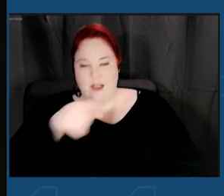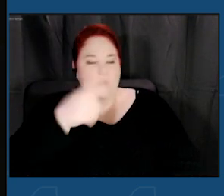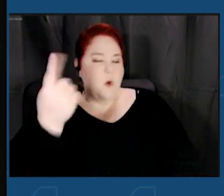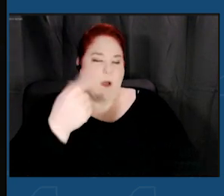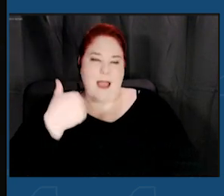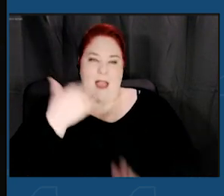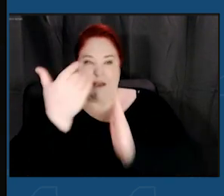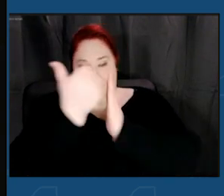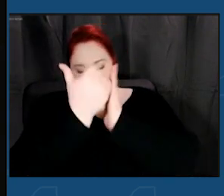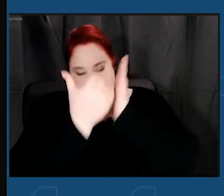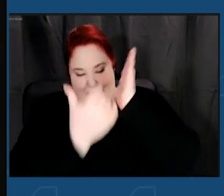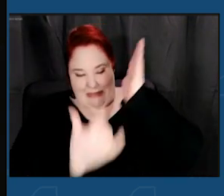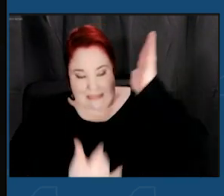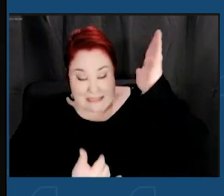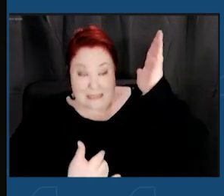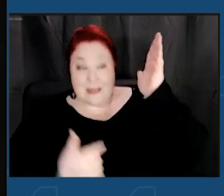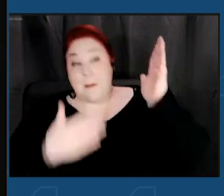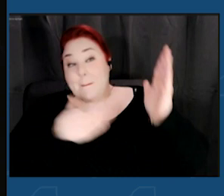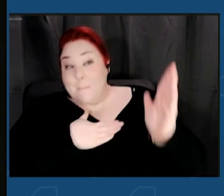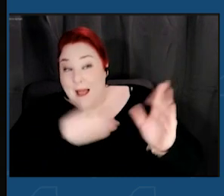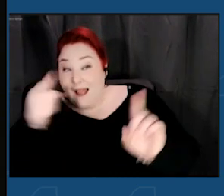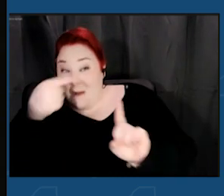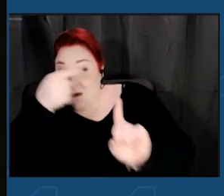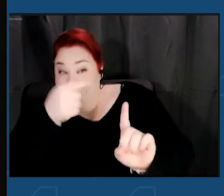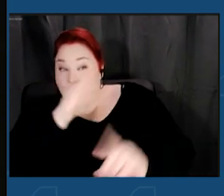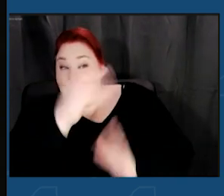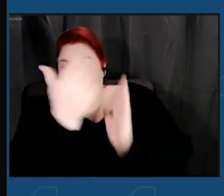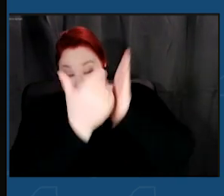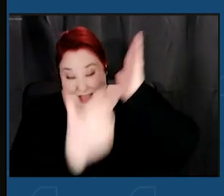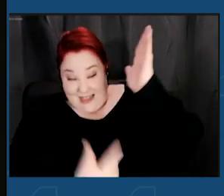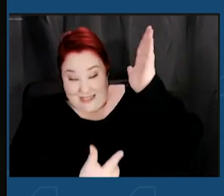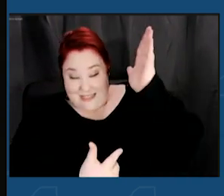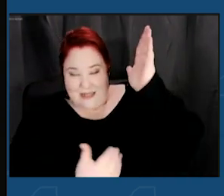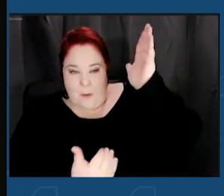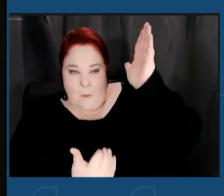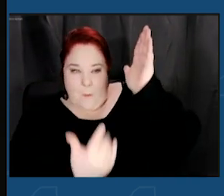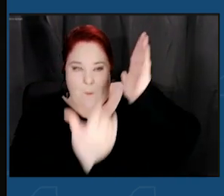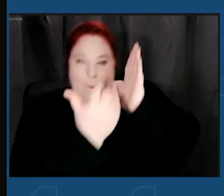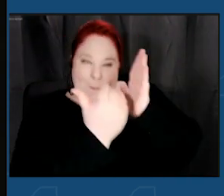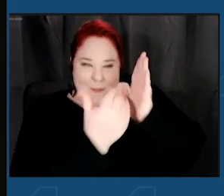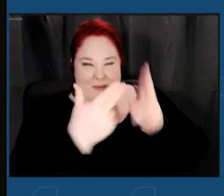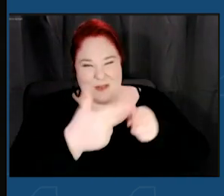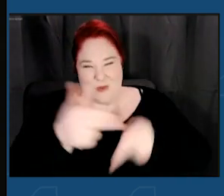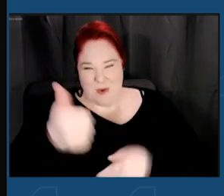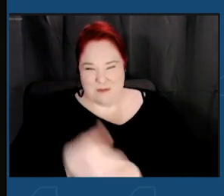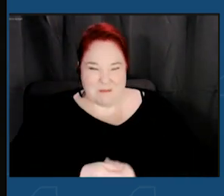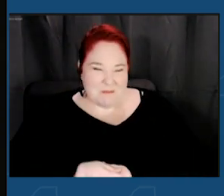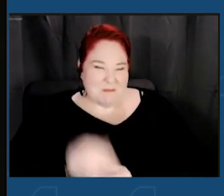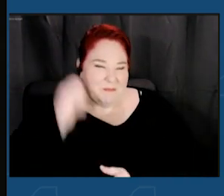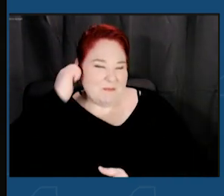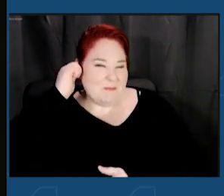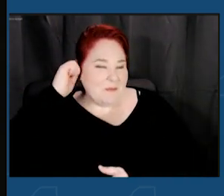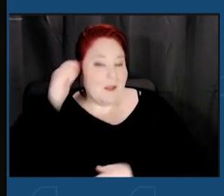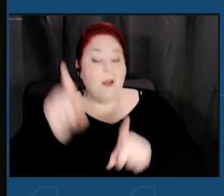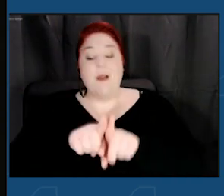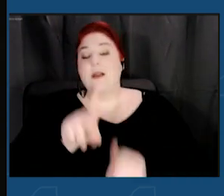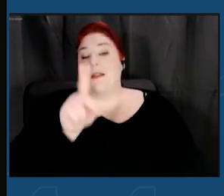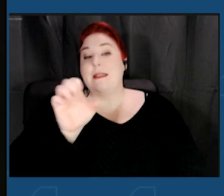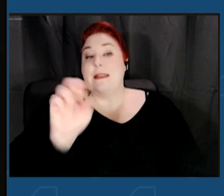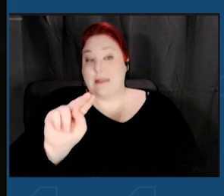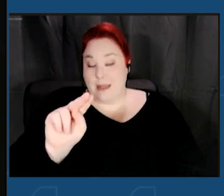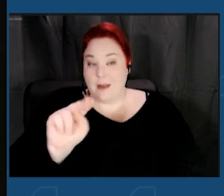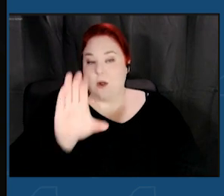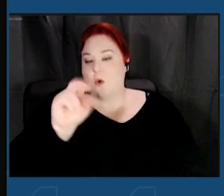job is to make your list shorter every year, and also to have the dean of the Cornell College of Agriculture and Life Sciences. This is a big